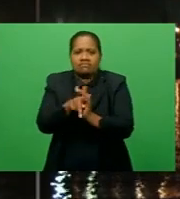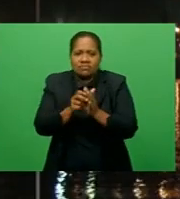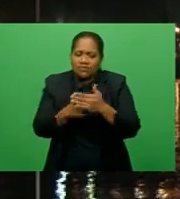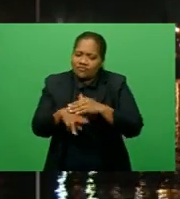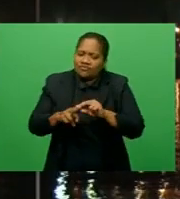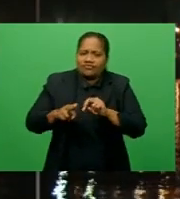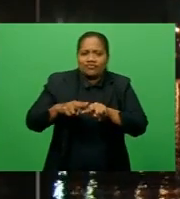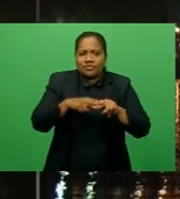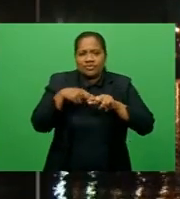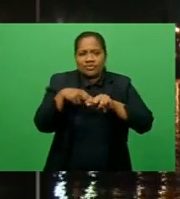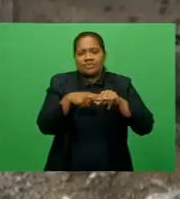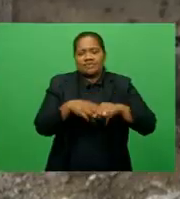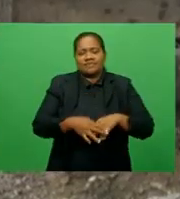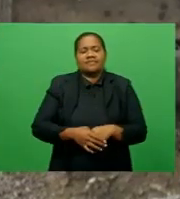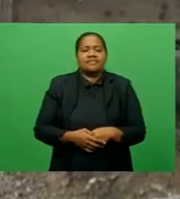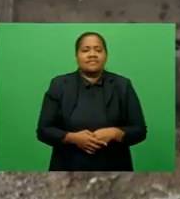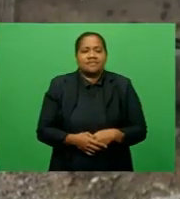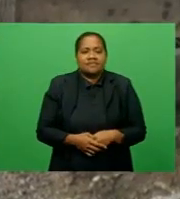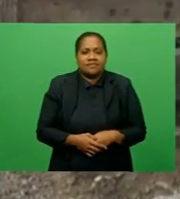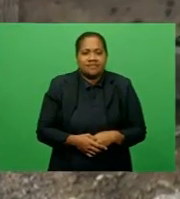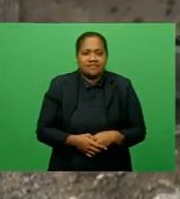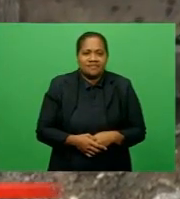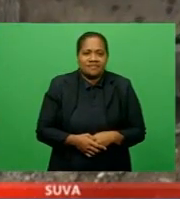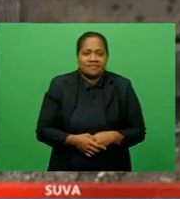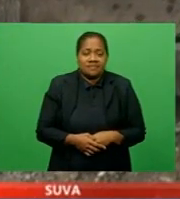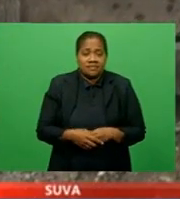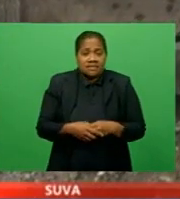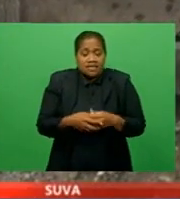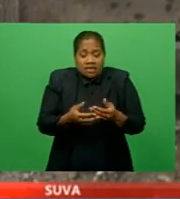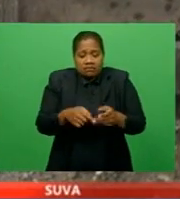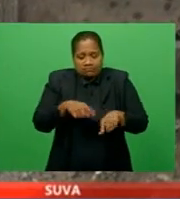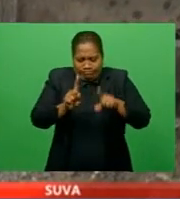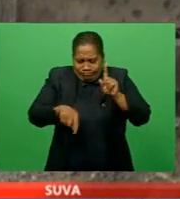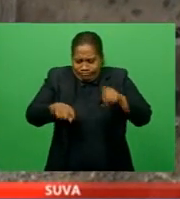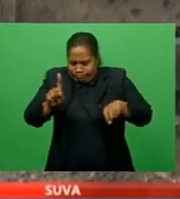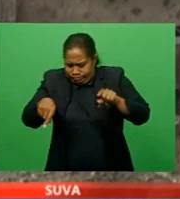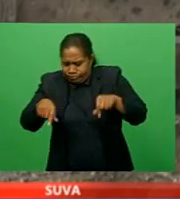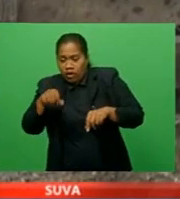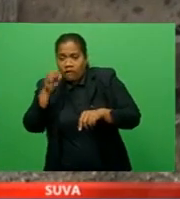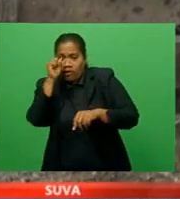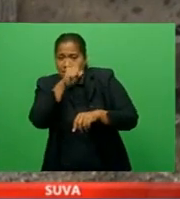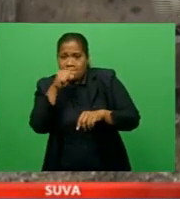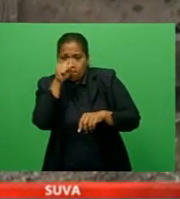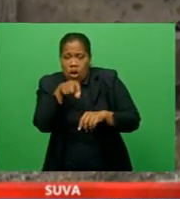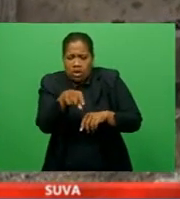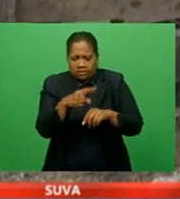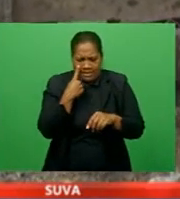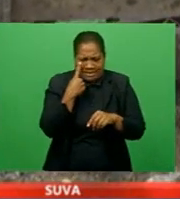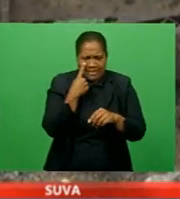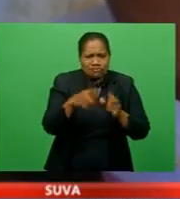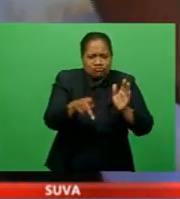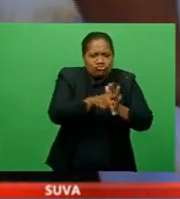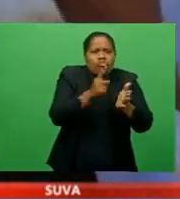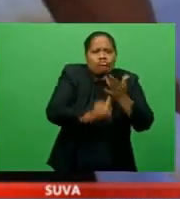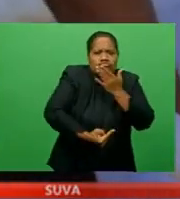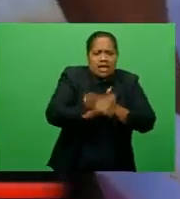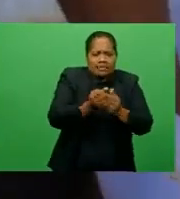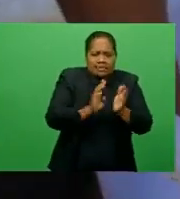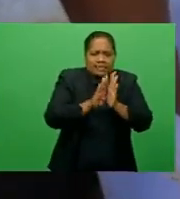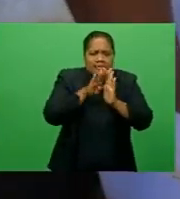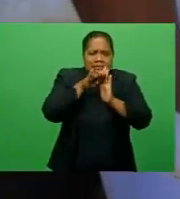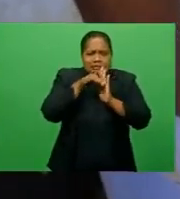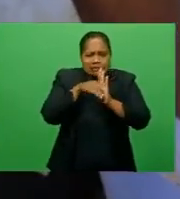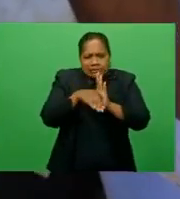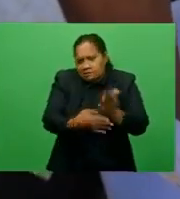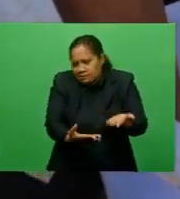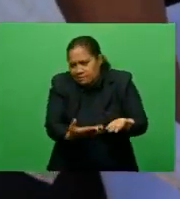Nanunga has more. The influx of pork meat has seen prices tumbling, which could harm the industry in the long